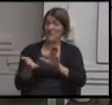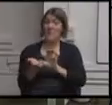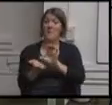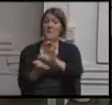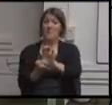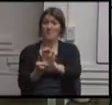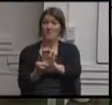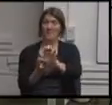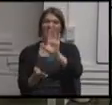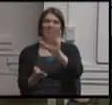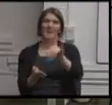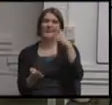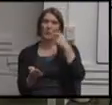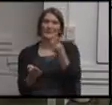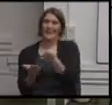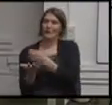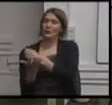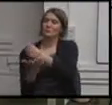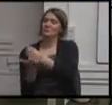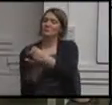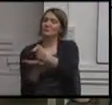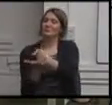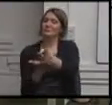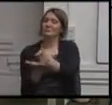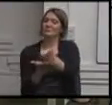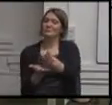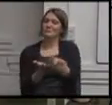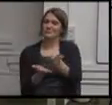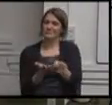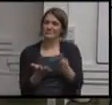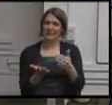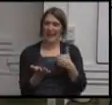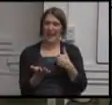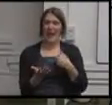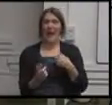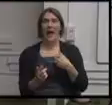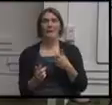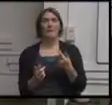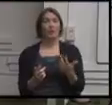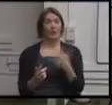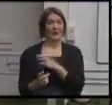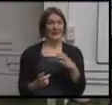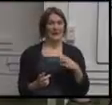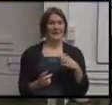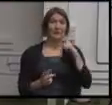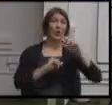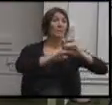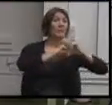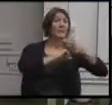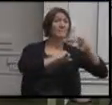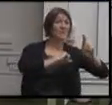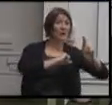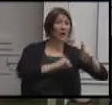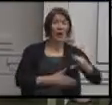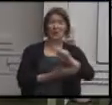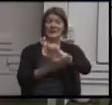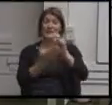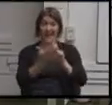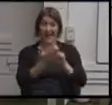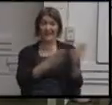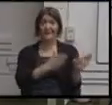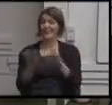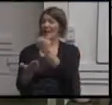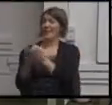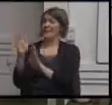go into several different programs within three of our very specific committees: our promotions committee, our design committee, and our economic